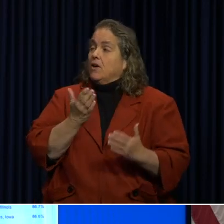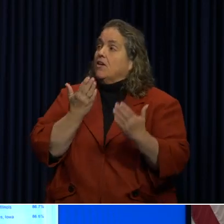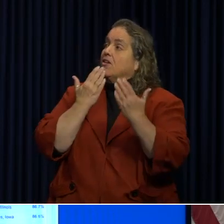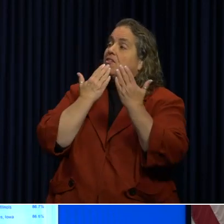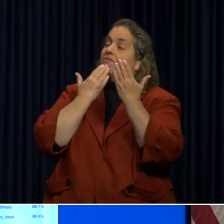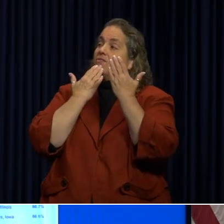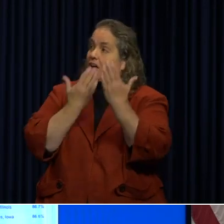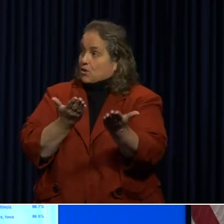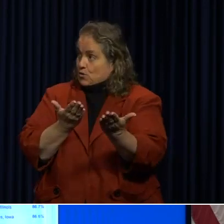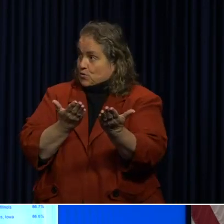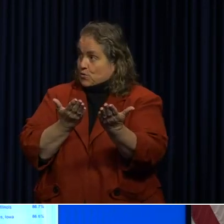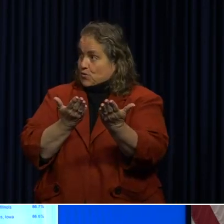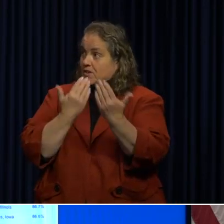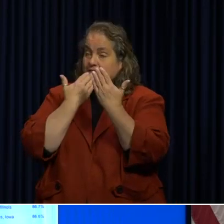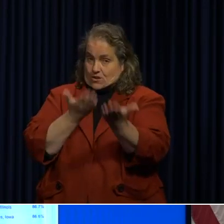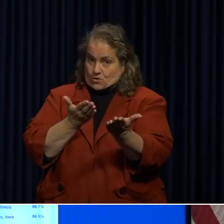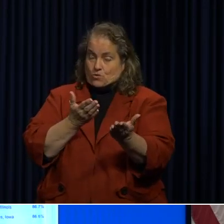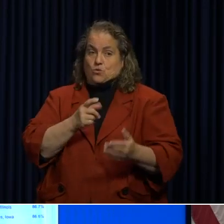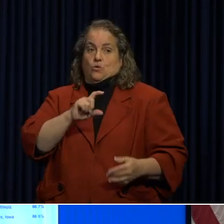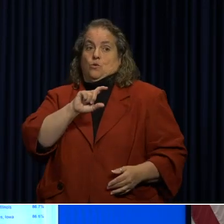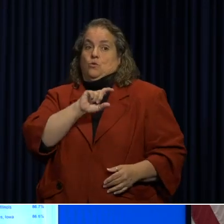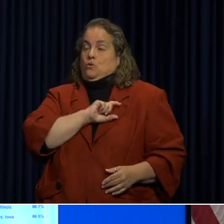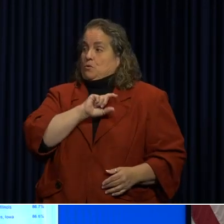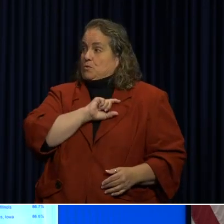So thank you,